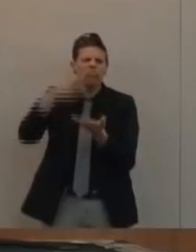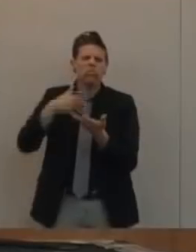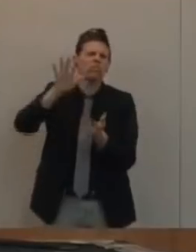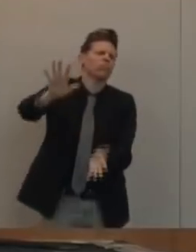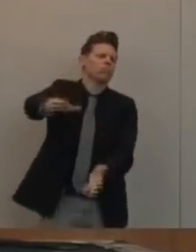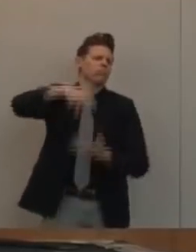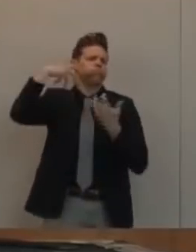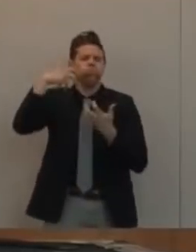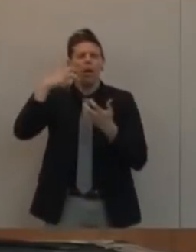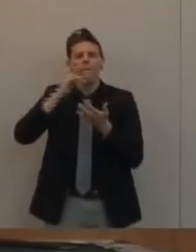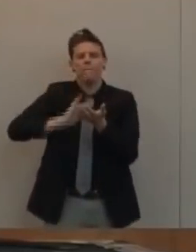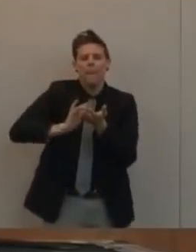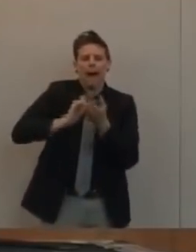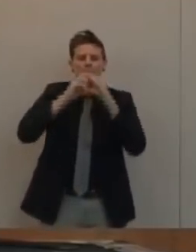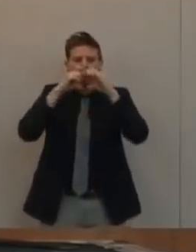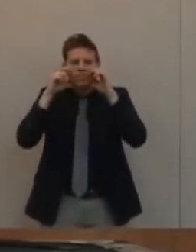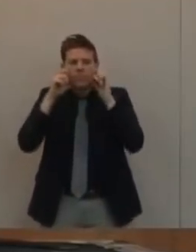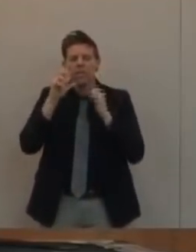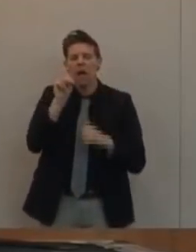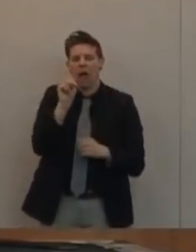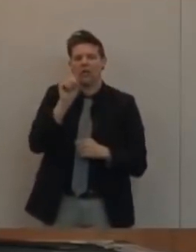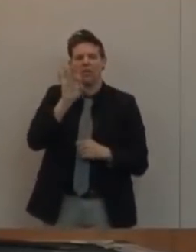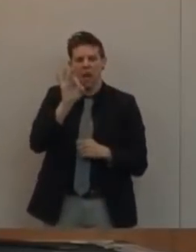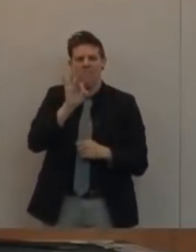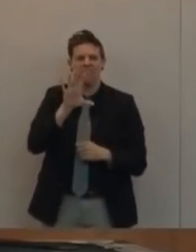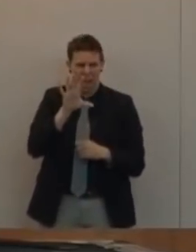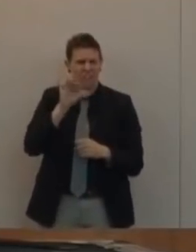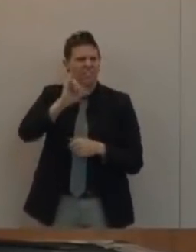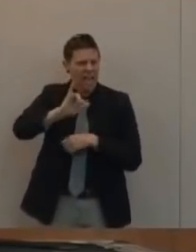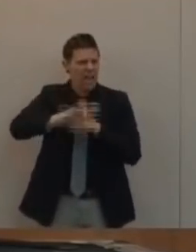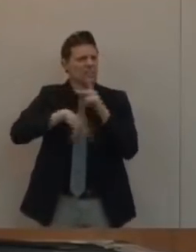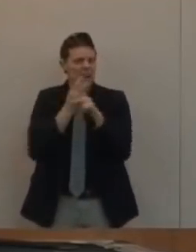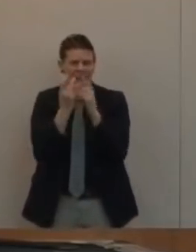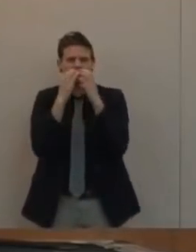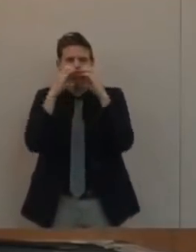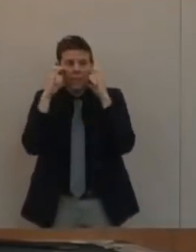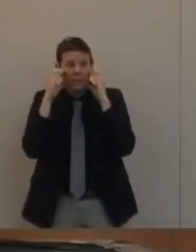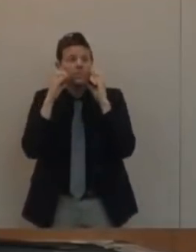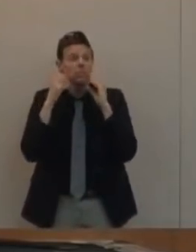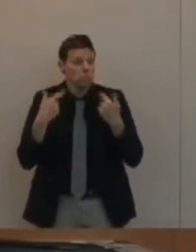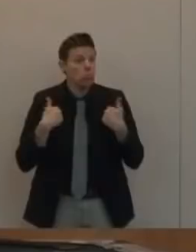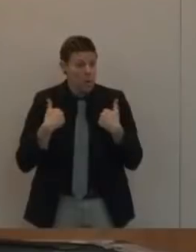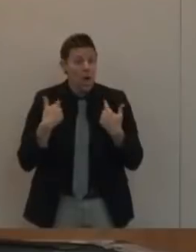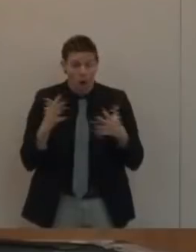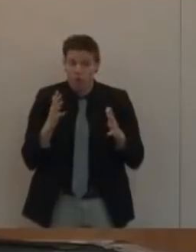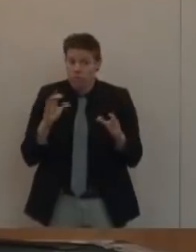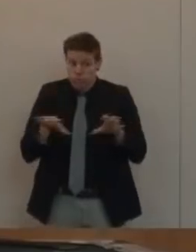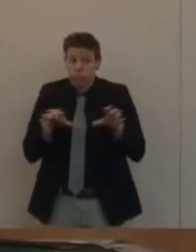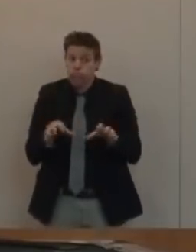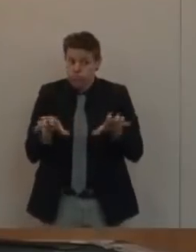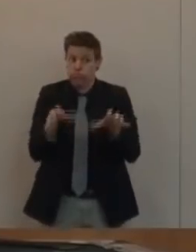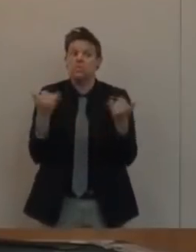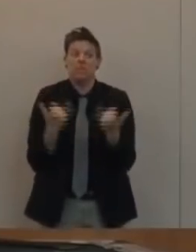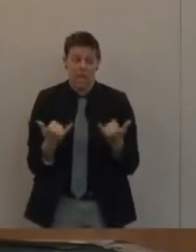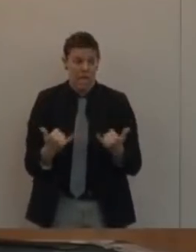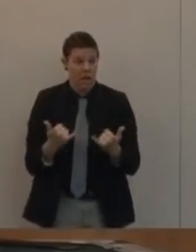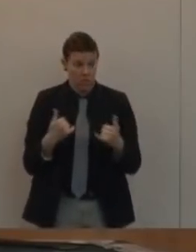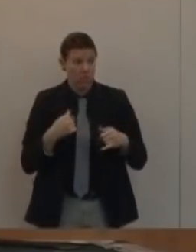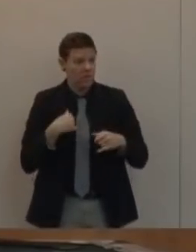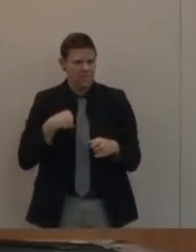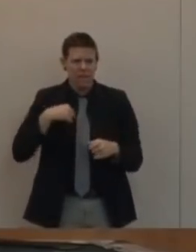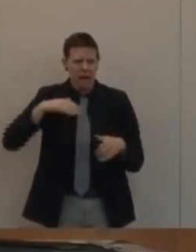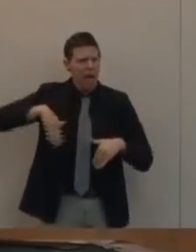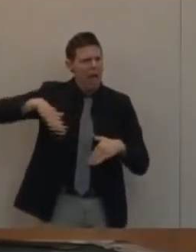those N95s. And so we are already doing that, and I don't think that we've seen something come to fruition